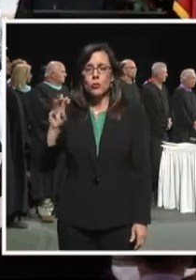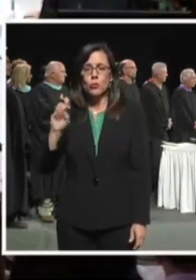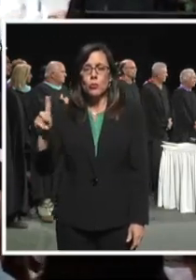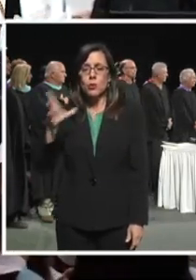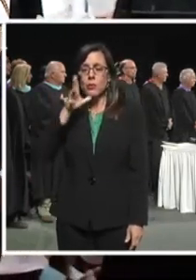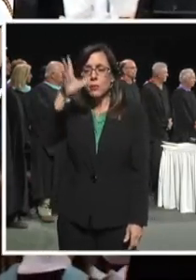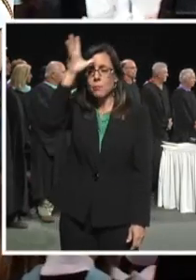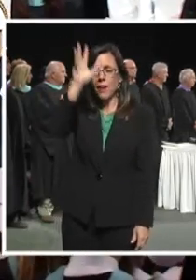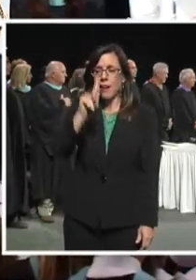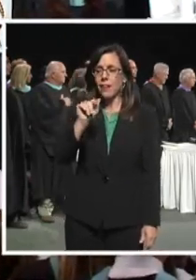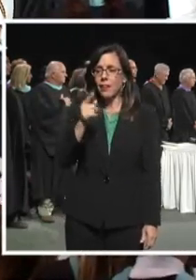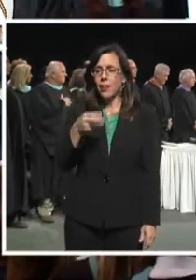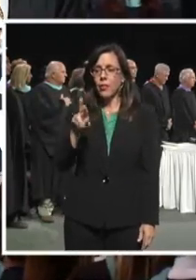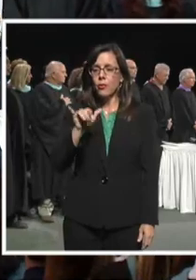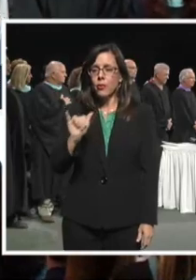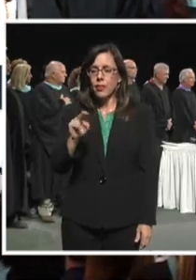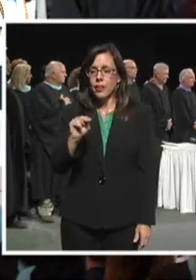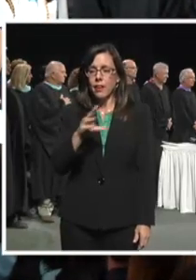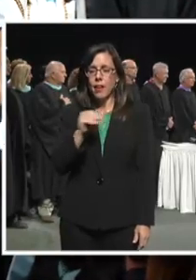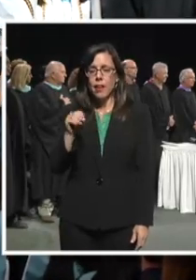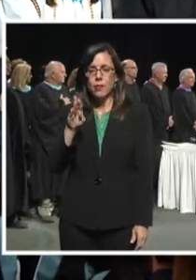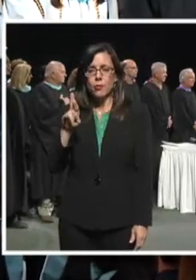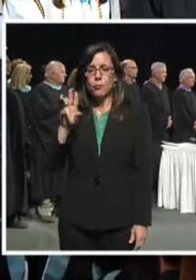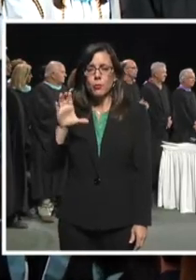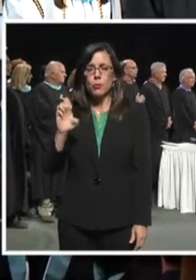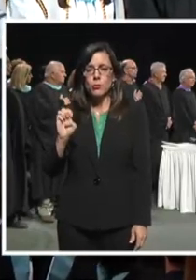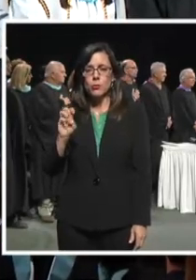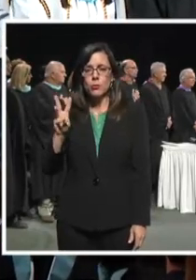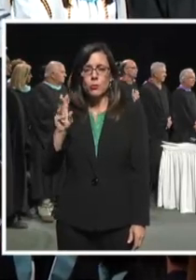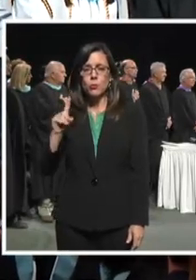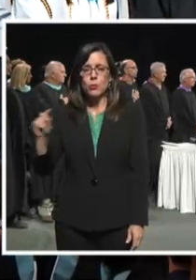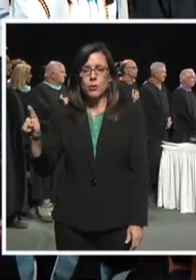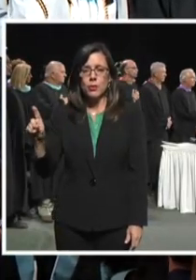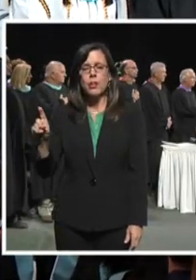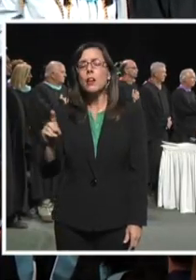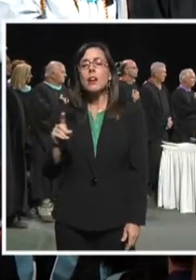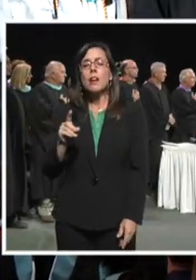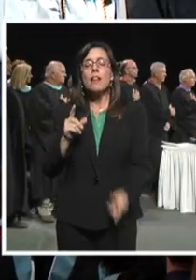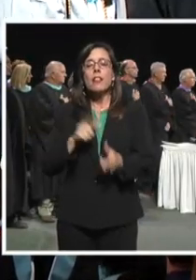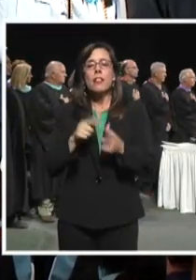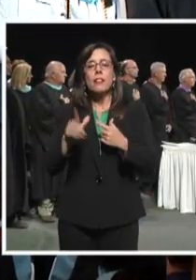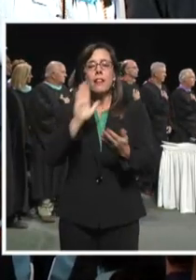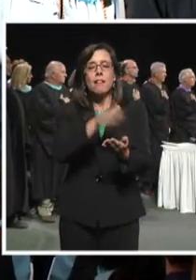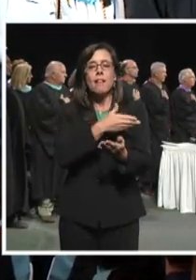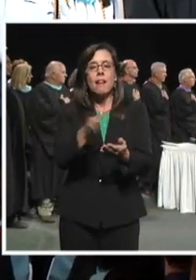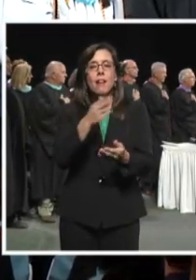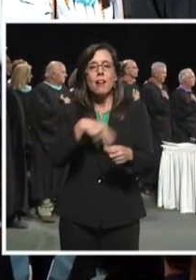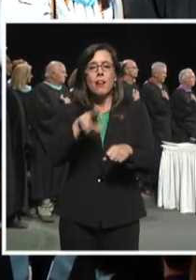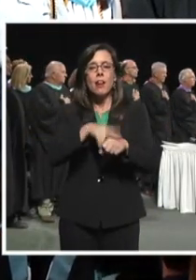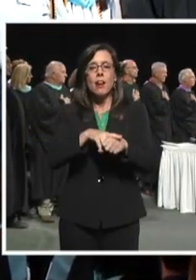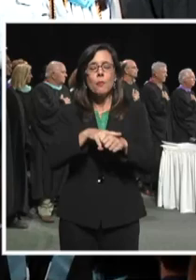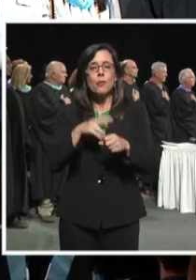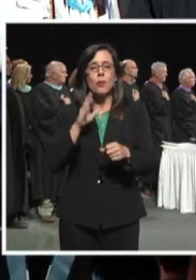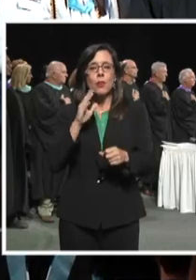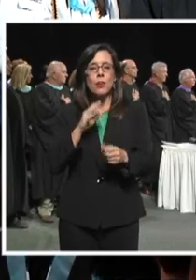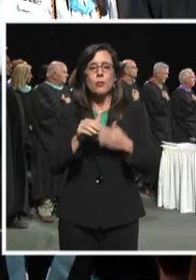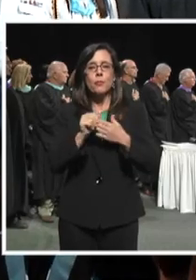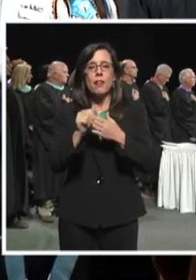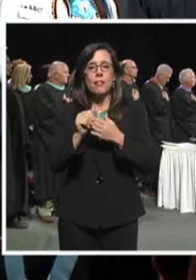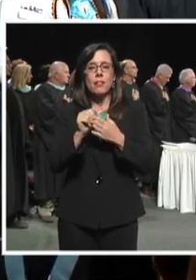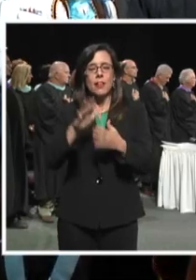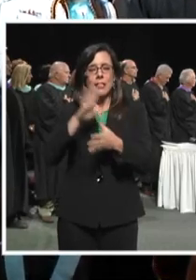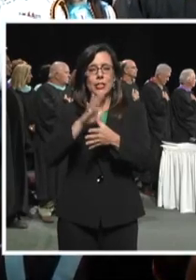of Catherine Doster and Bruce Wood. Following the pledge, our national anthem will be led by our senior choir